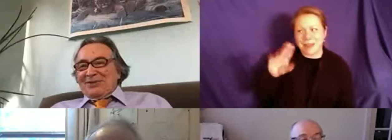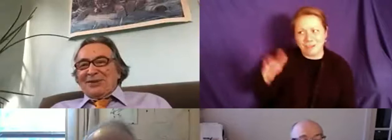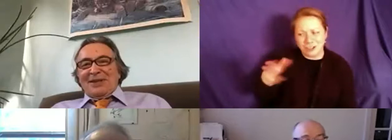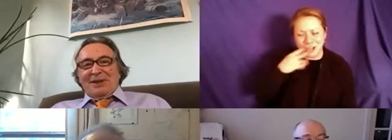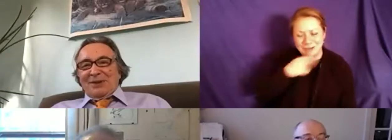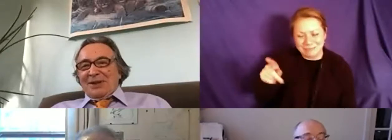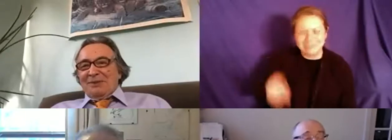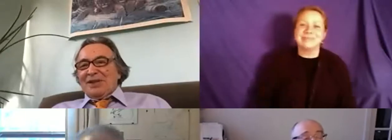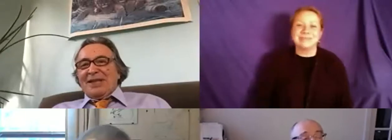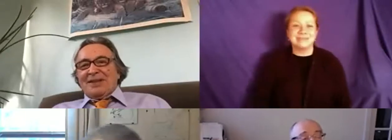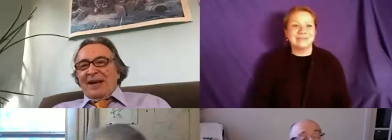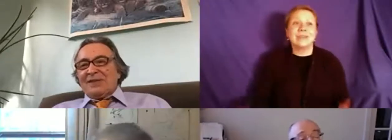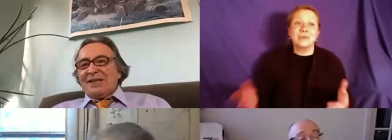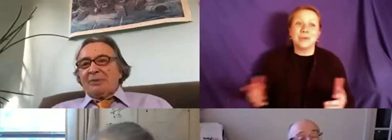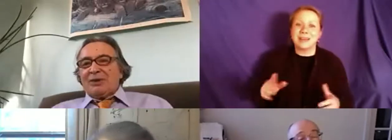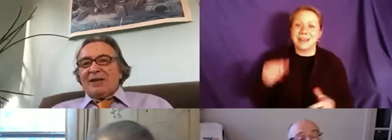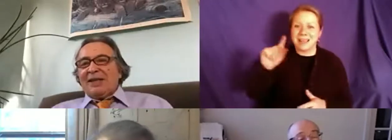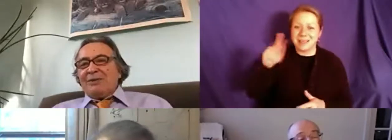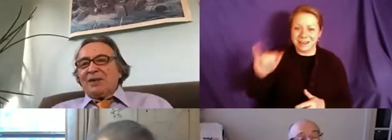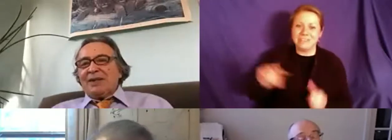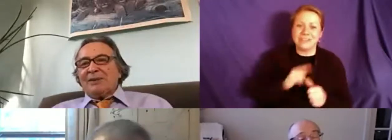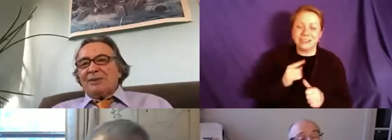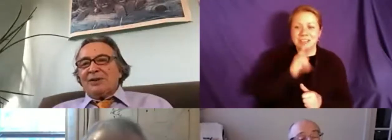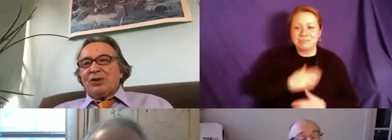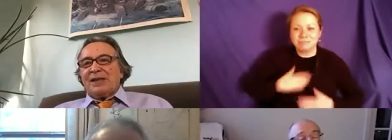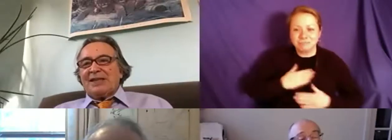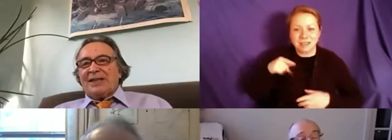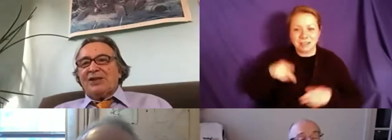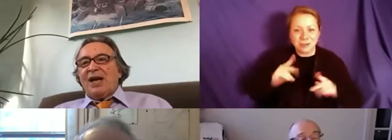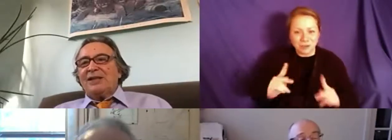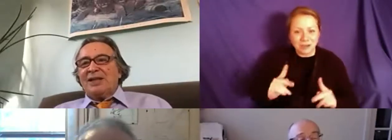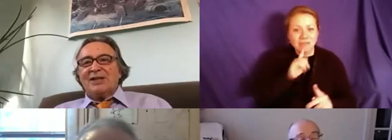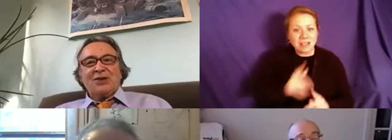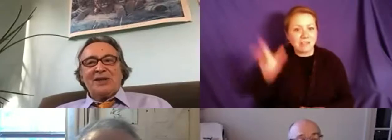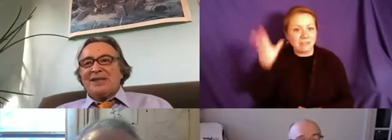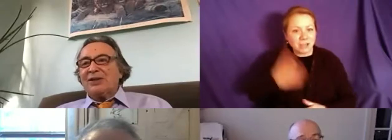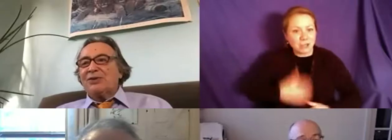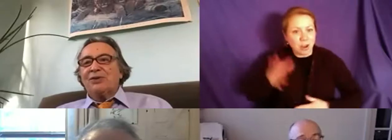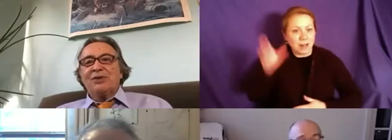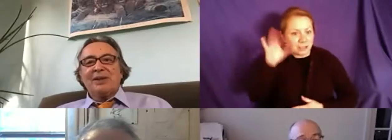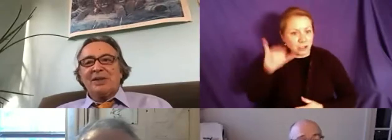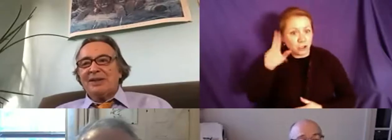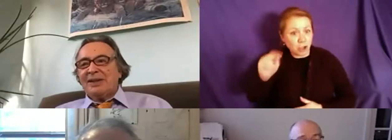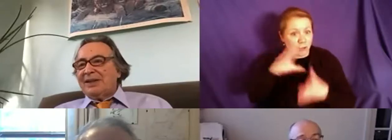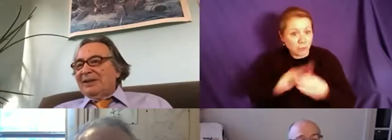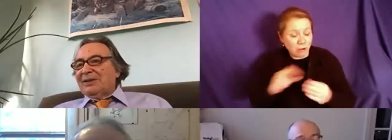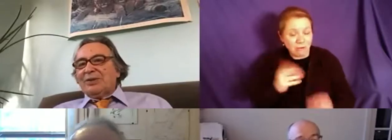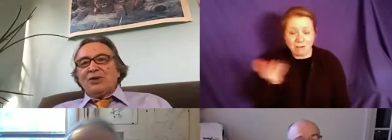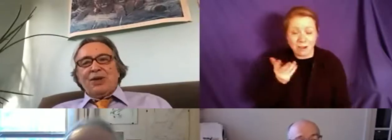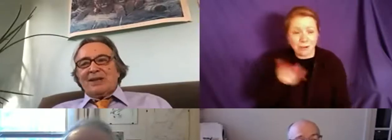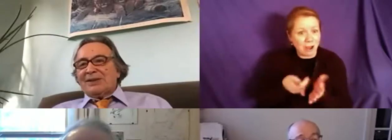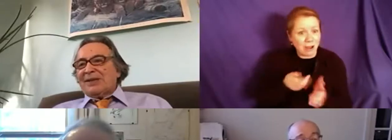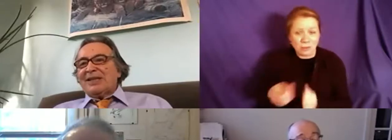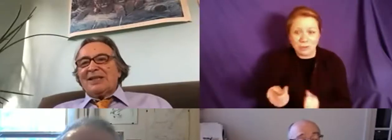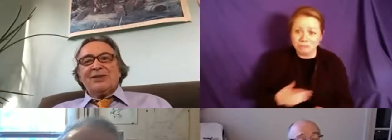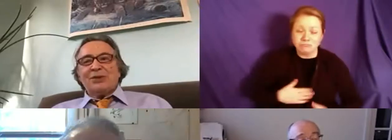Well, first, I really appreciate having this opportunity, and I really enjoyed listening to John tell his story, to tell you the truth. I mean, it was a